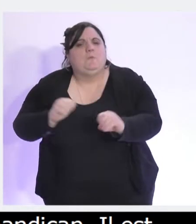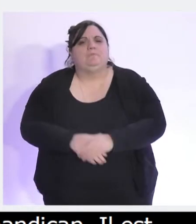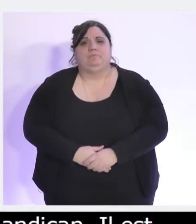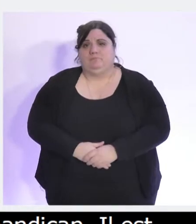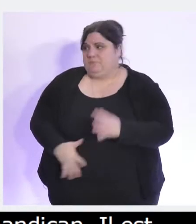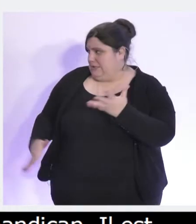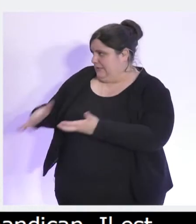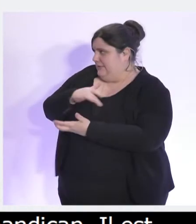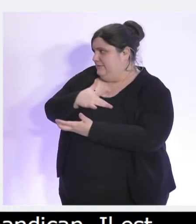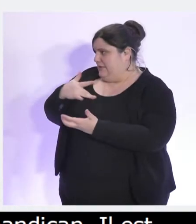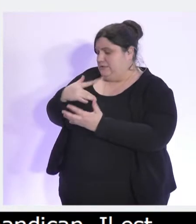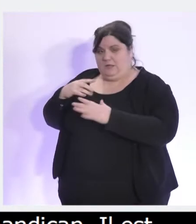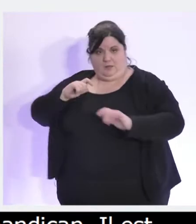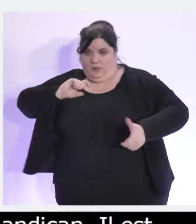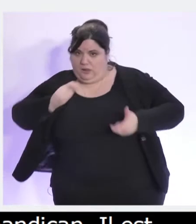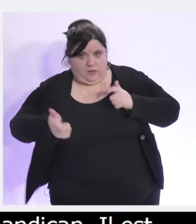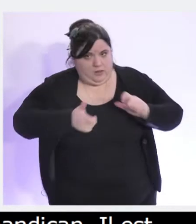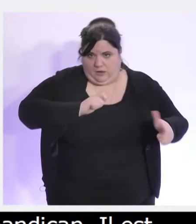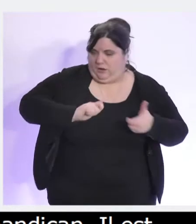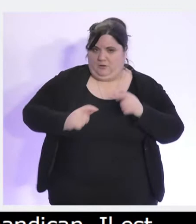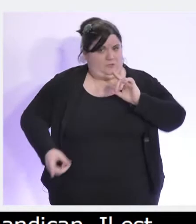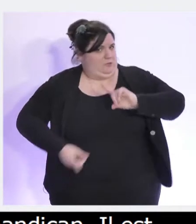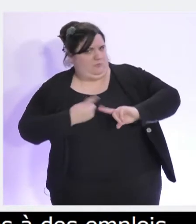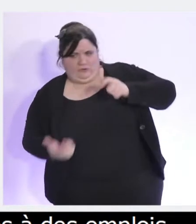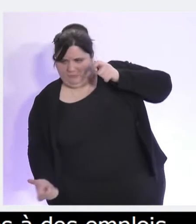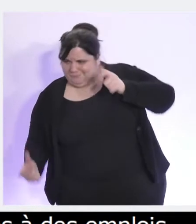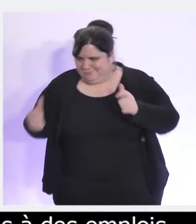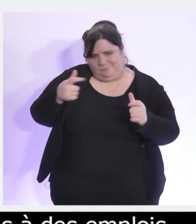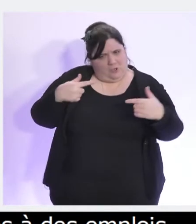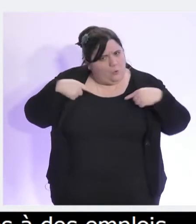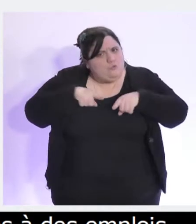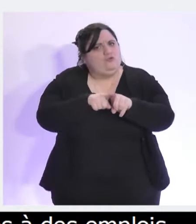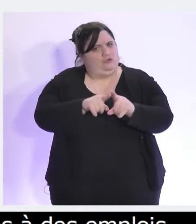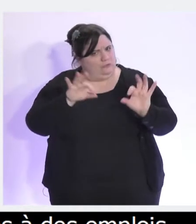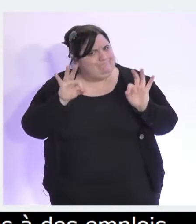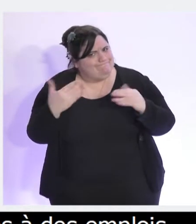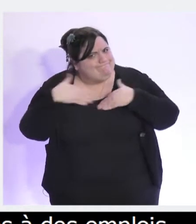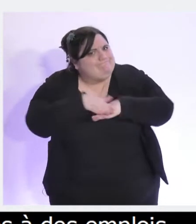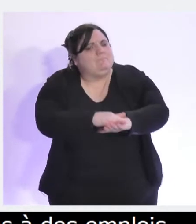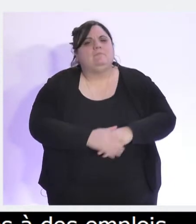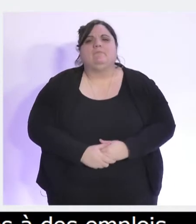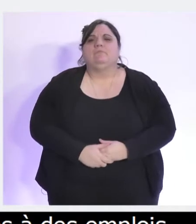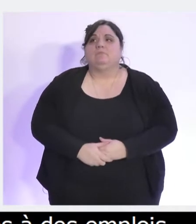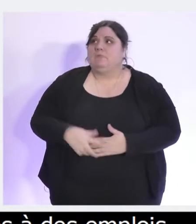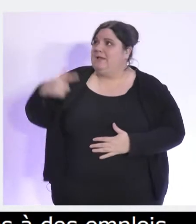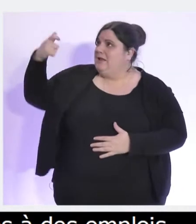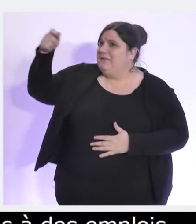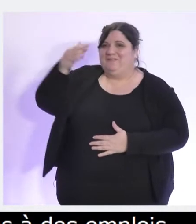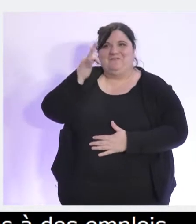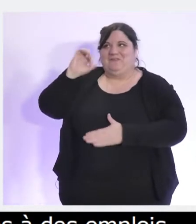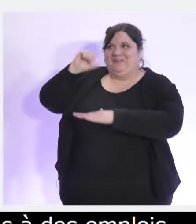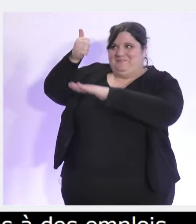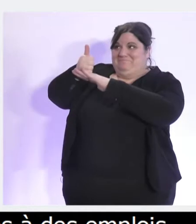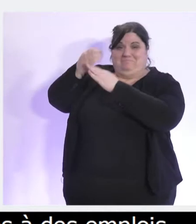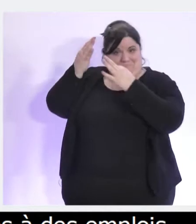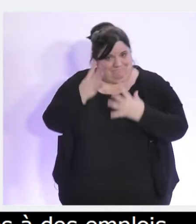for organizing this ministerial conference, where we had the opportunity to discuss our actions. Good